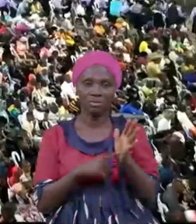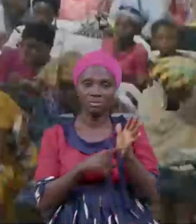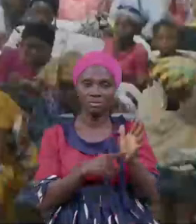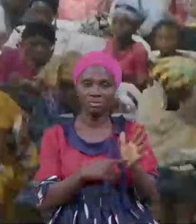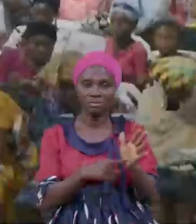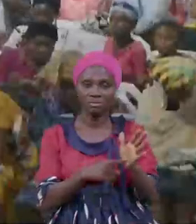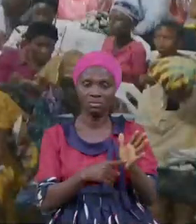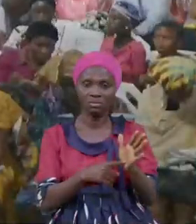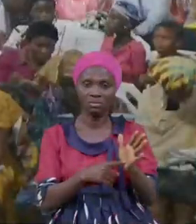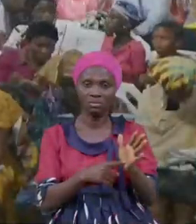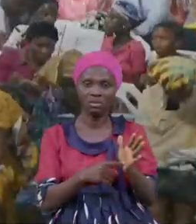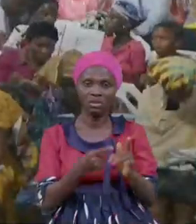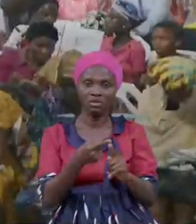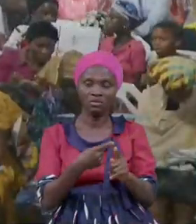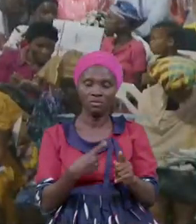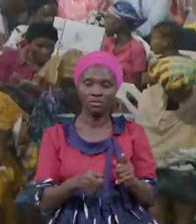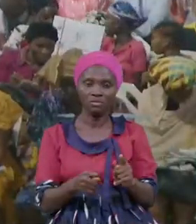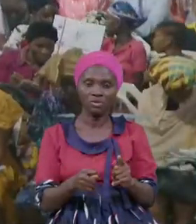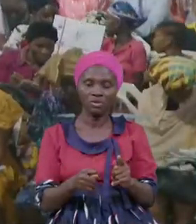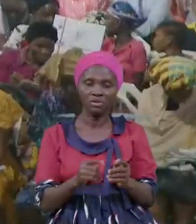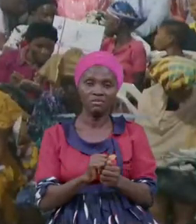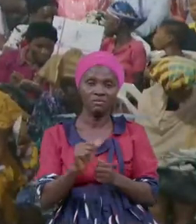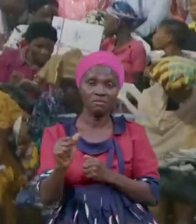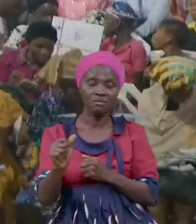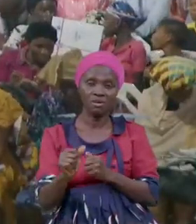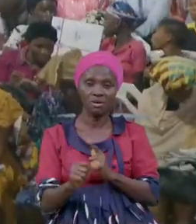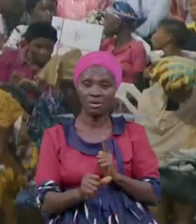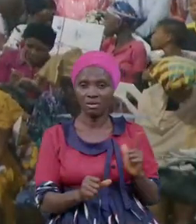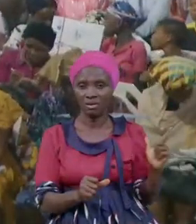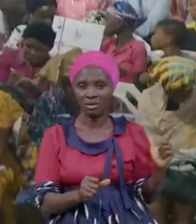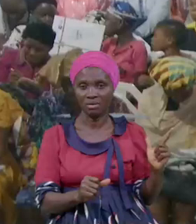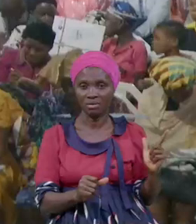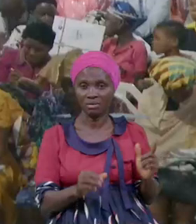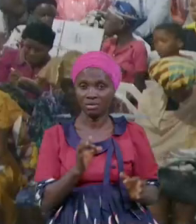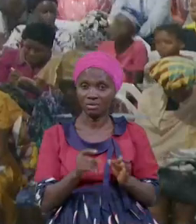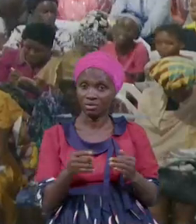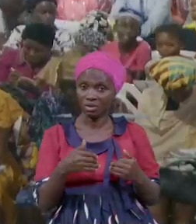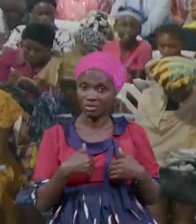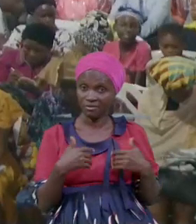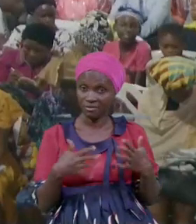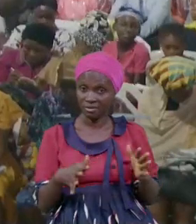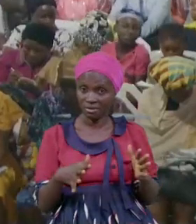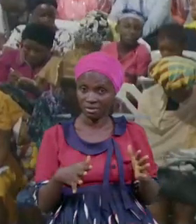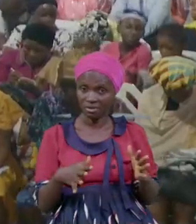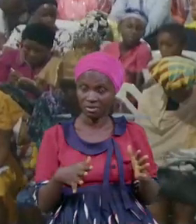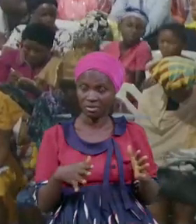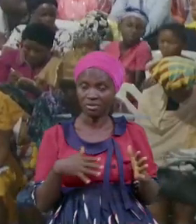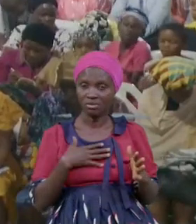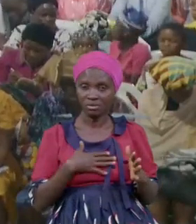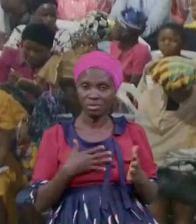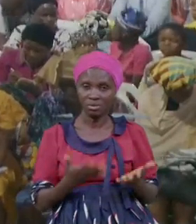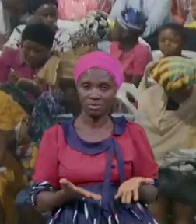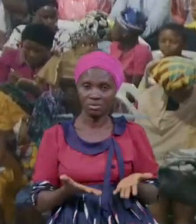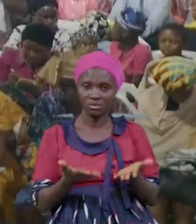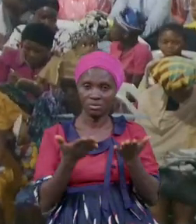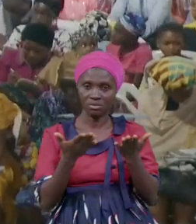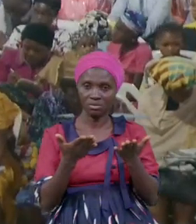Please, if you have gone through, can you please raise